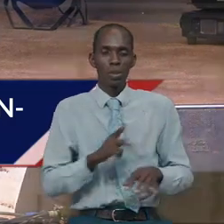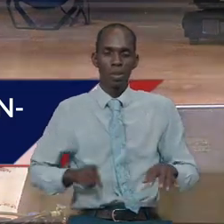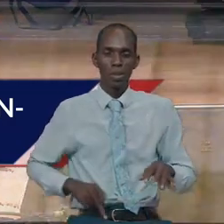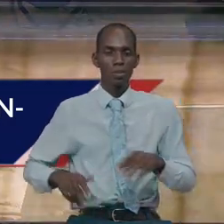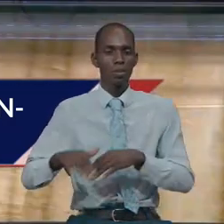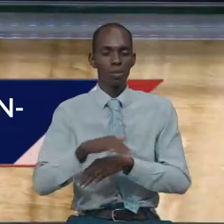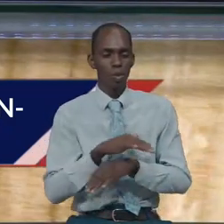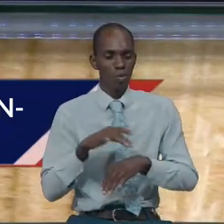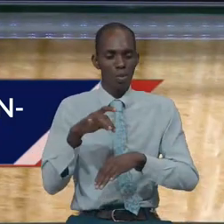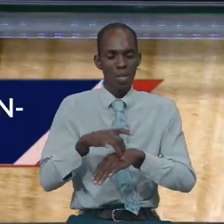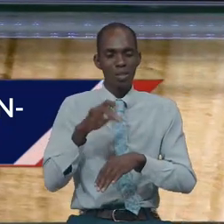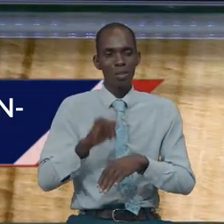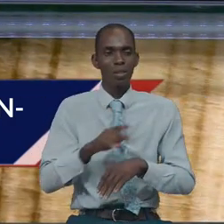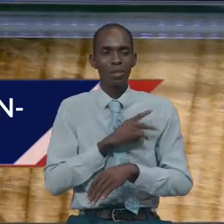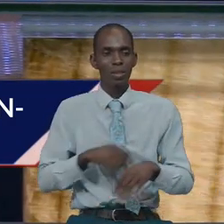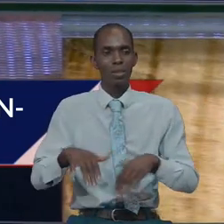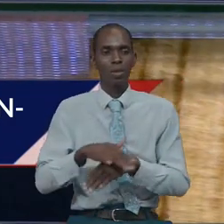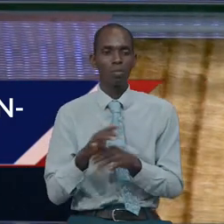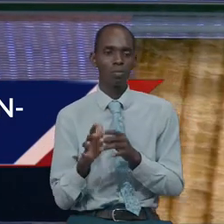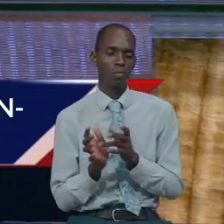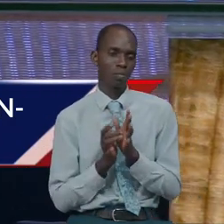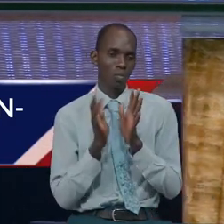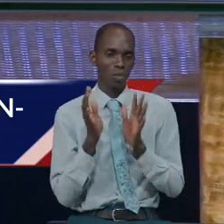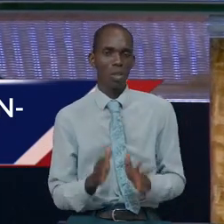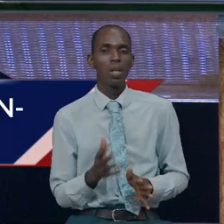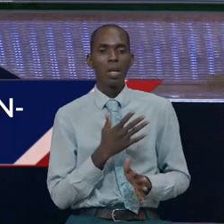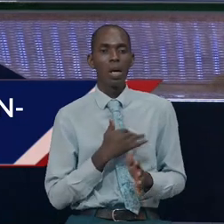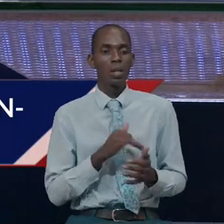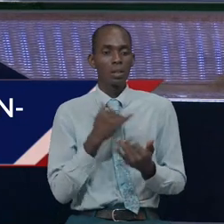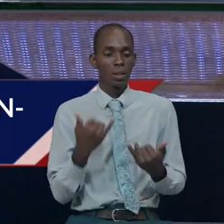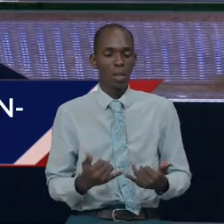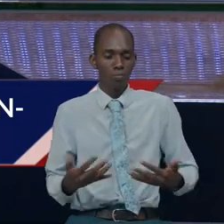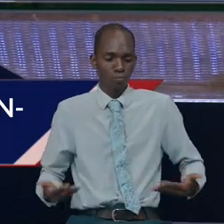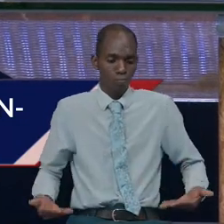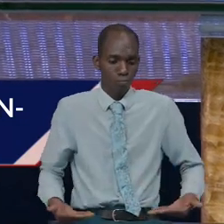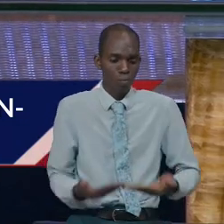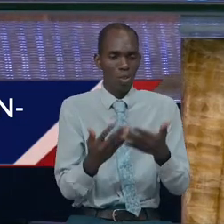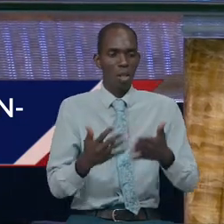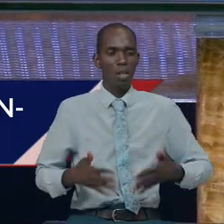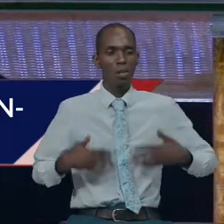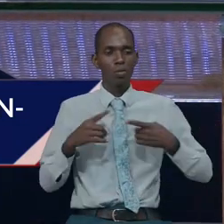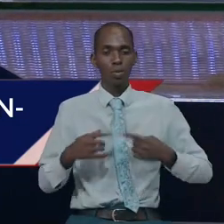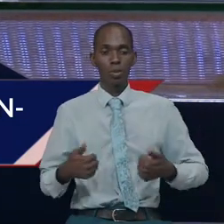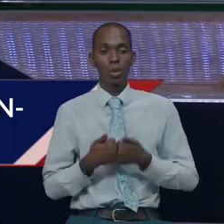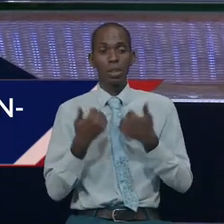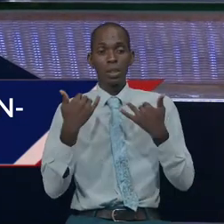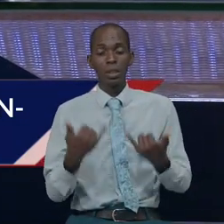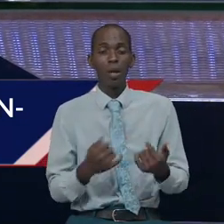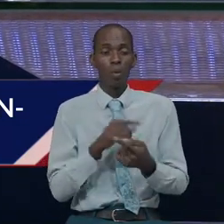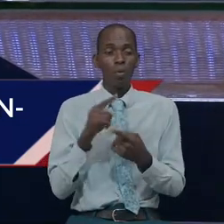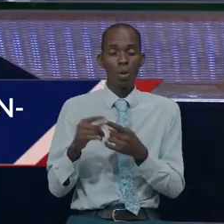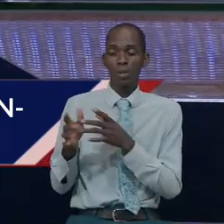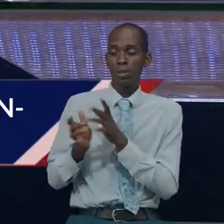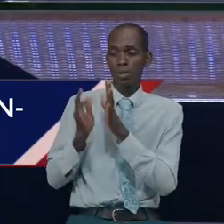new creatures in Christ. But now the danger comes when the Christian and the carnal, when they